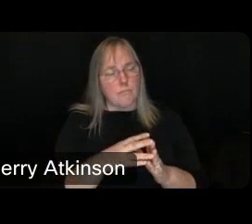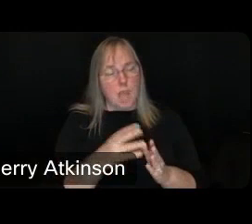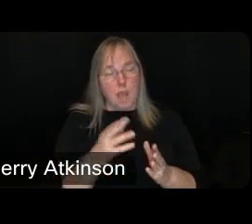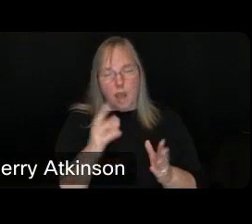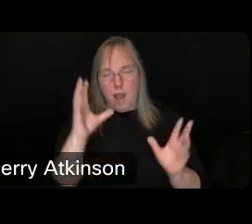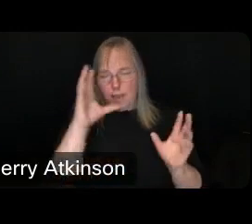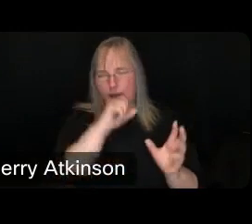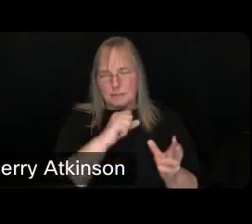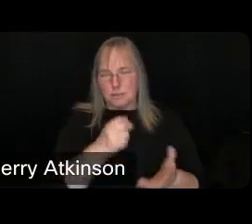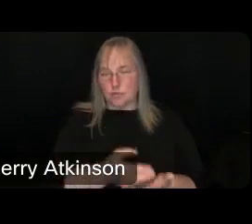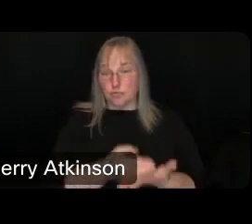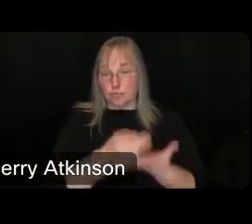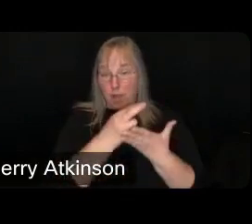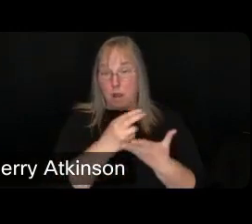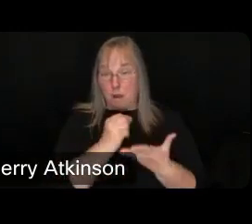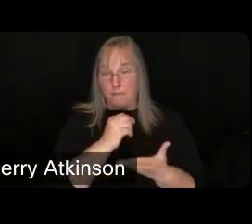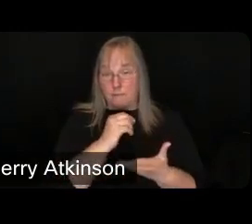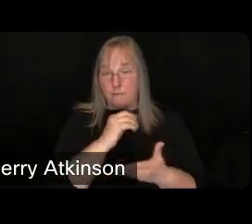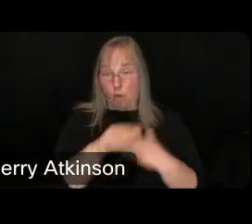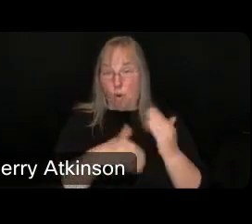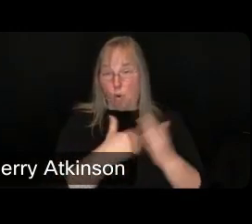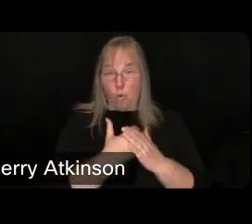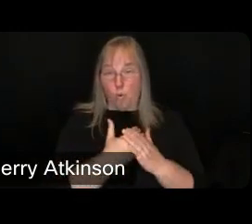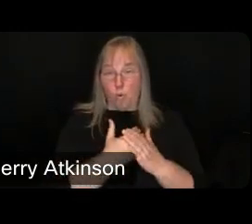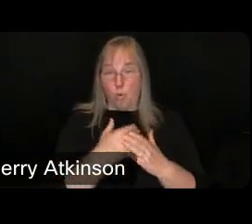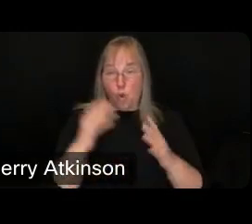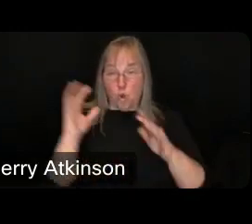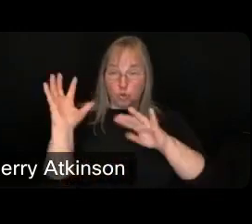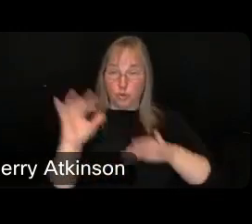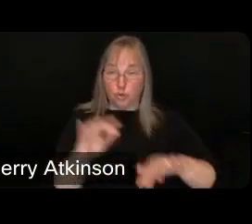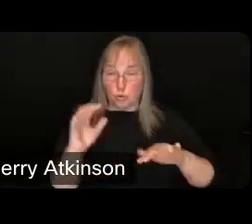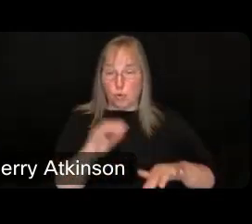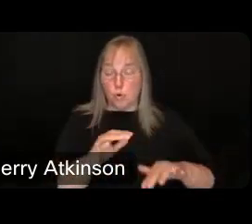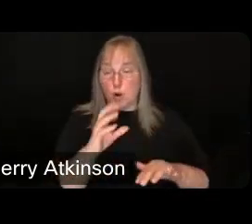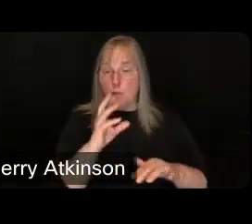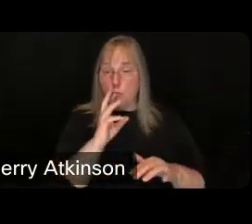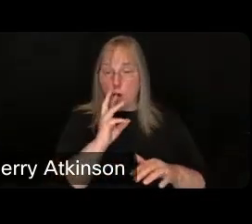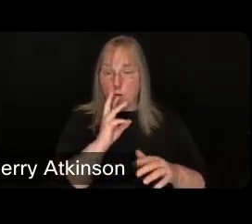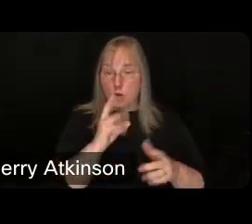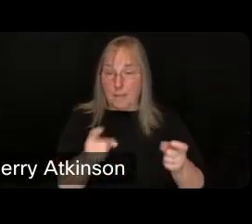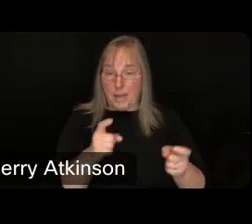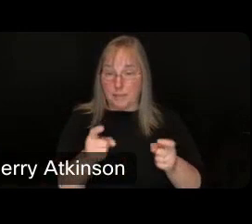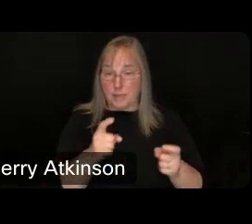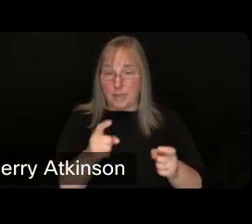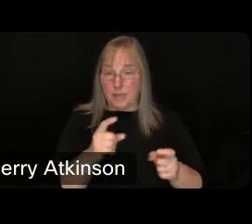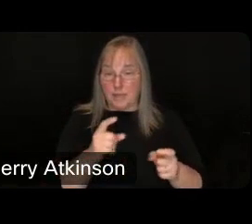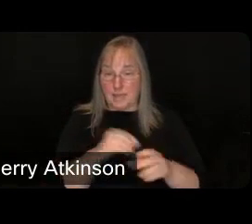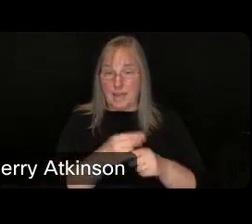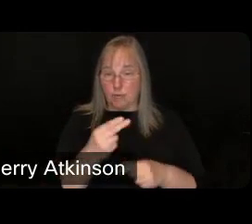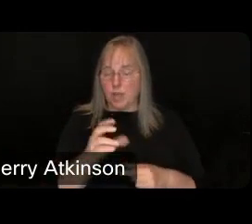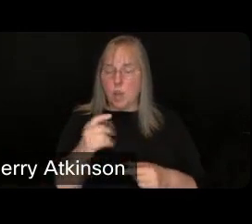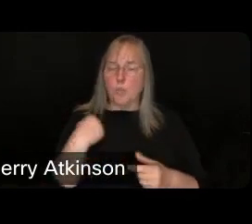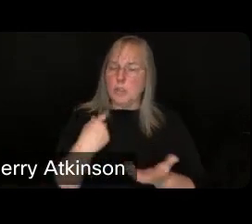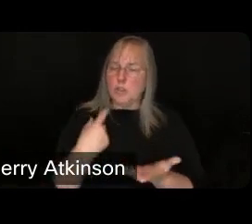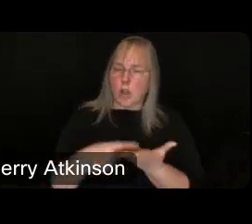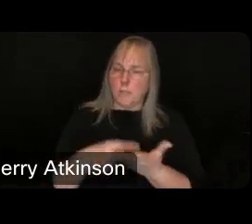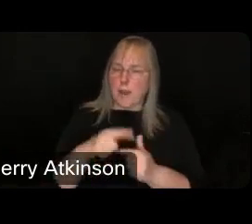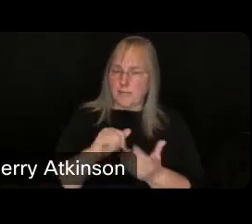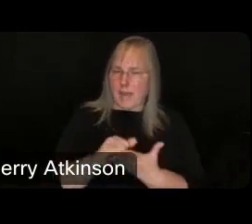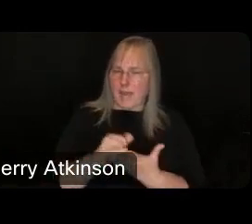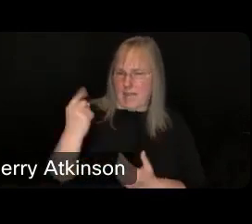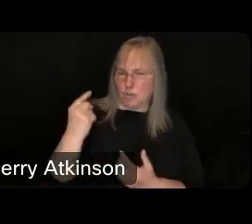rehabilitation of the whole stormwater management system in the county. We talked about it a little bit more last year. Where does that fit in